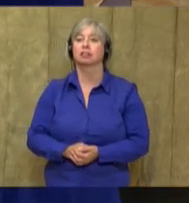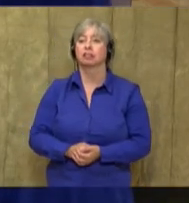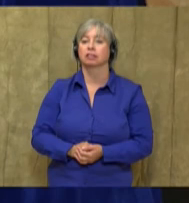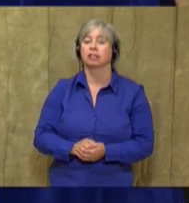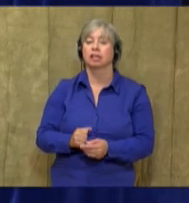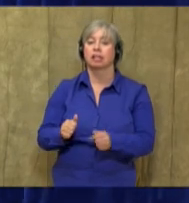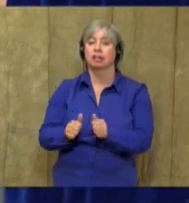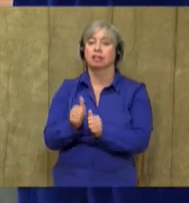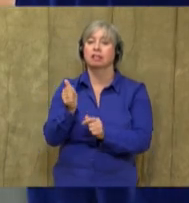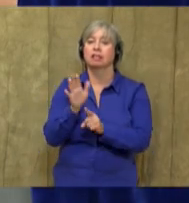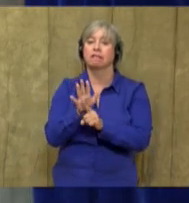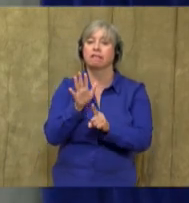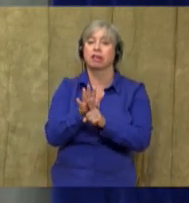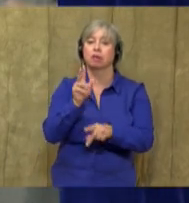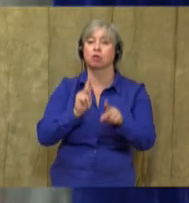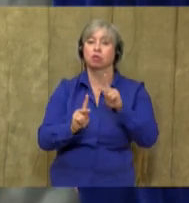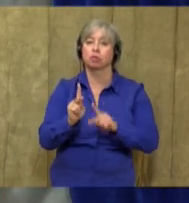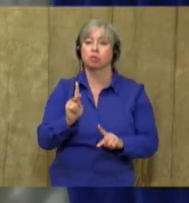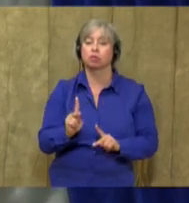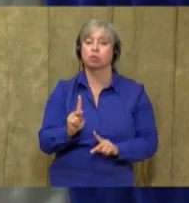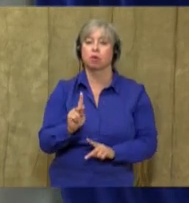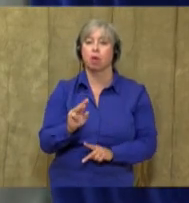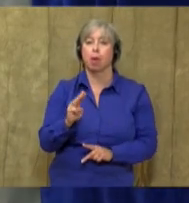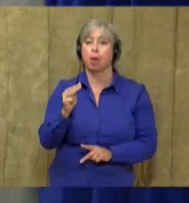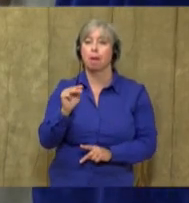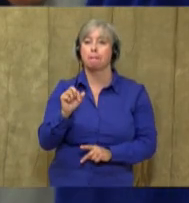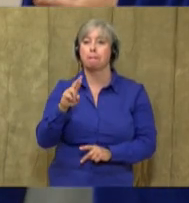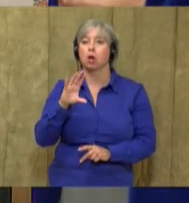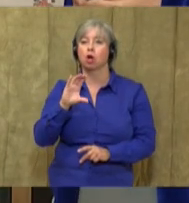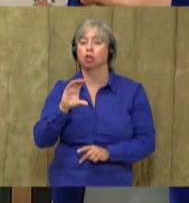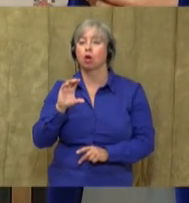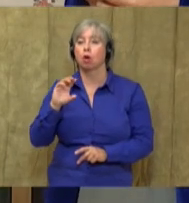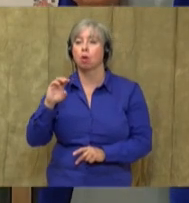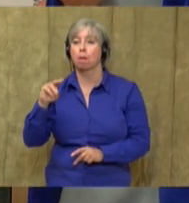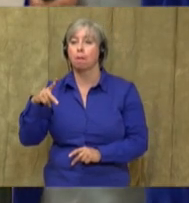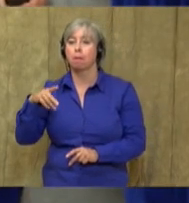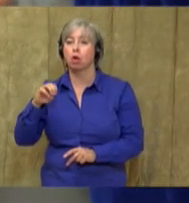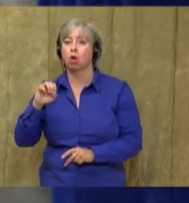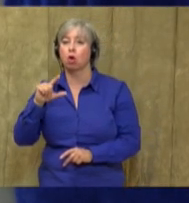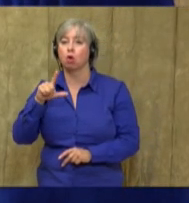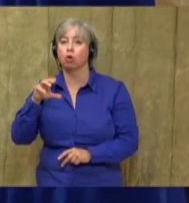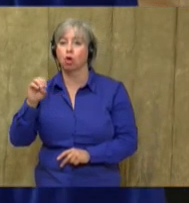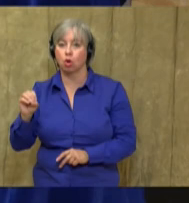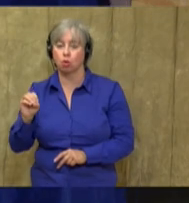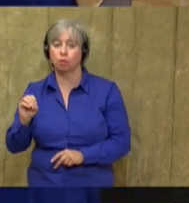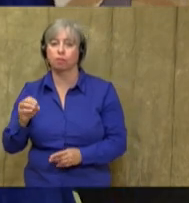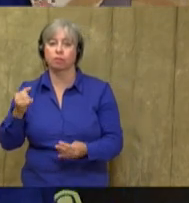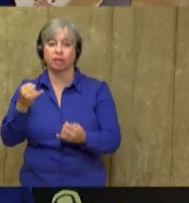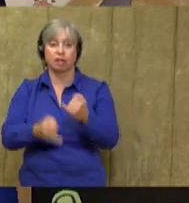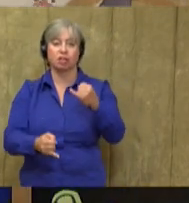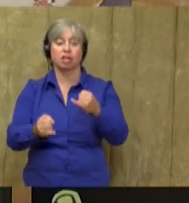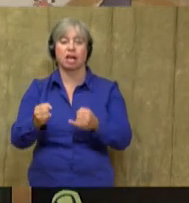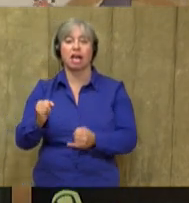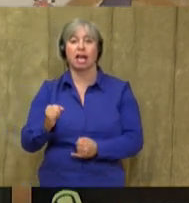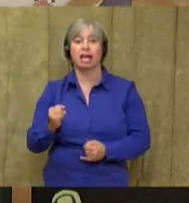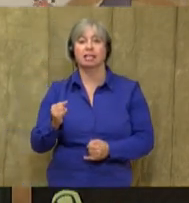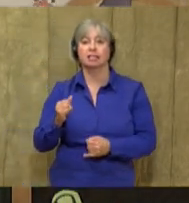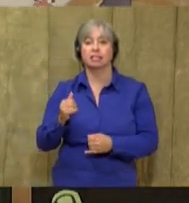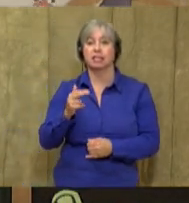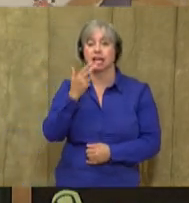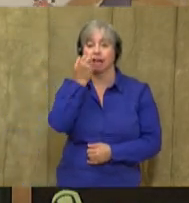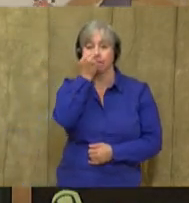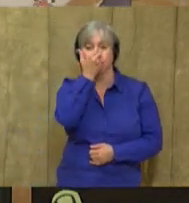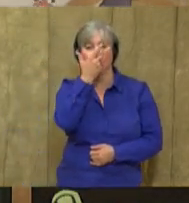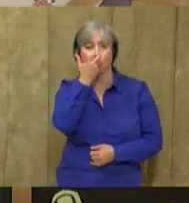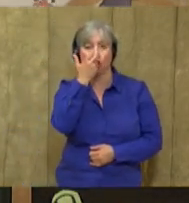from Venice is going to be Marco Polo. And then last but not least, the city I want to mention today is the